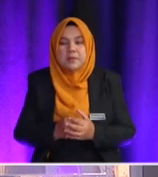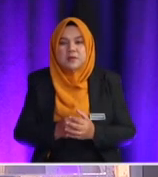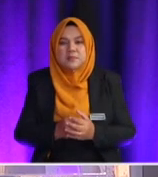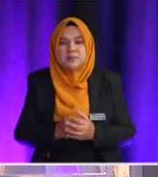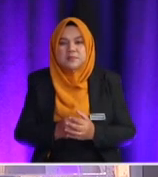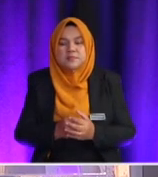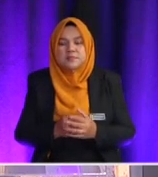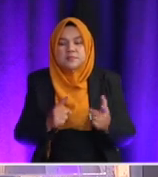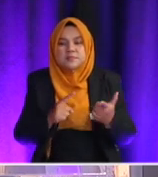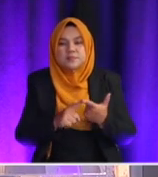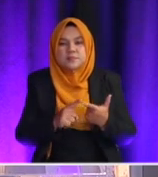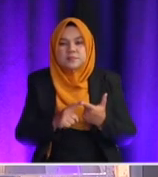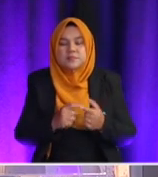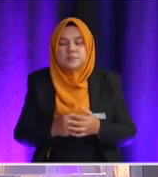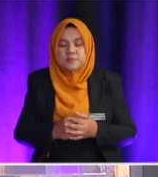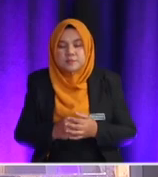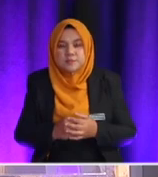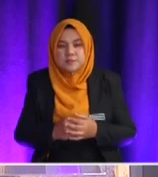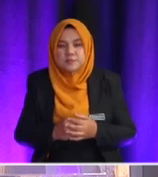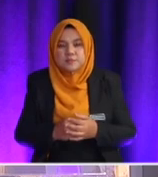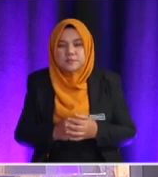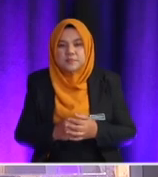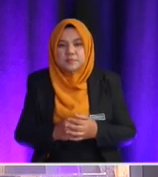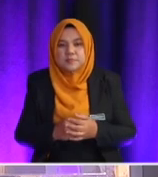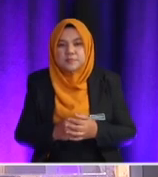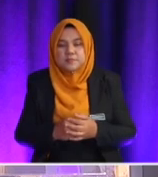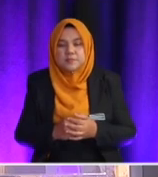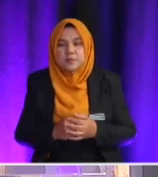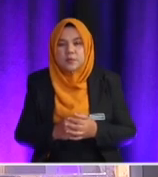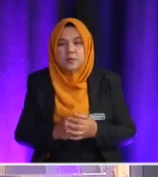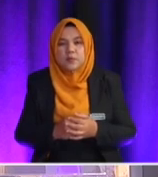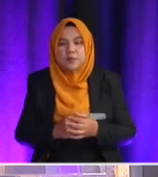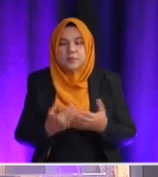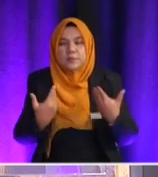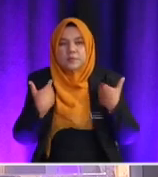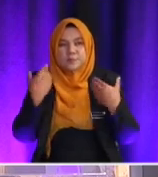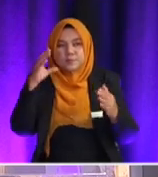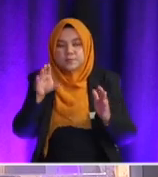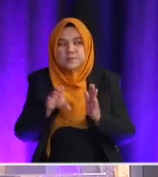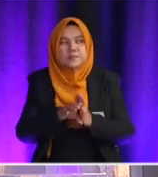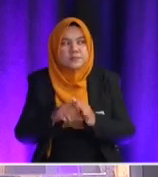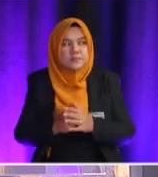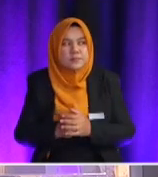the second one? The second one is this one. Oh, wow.